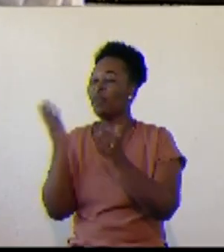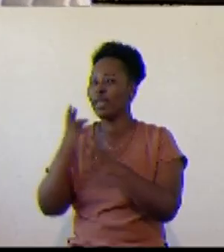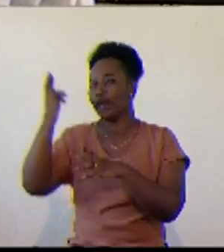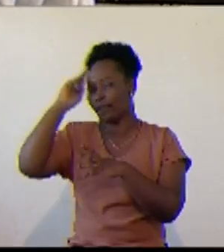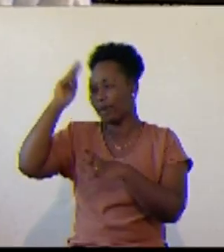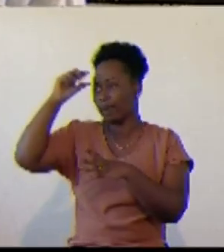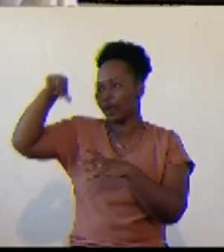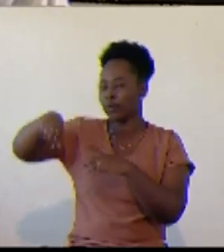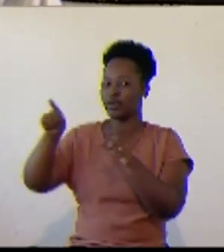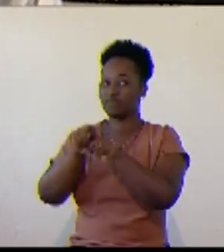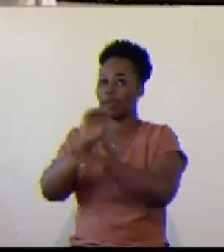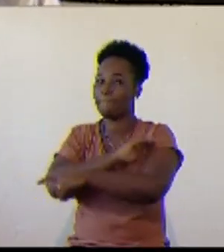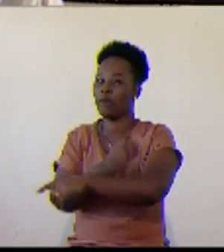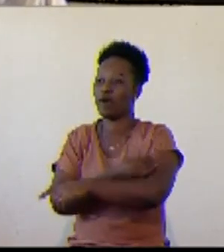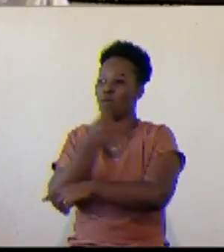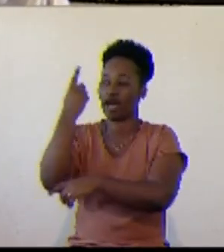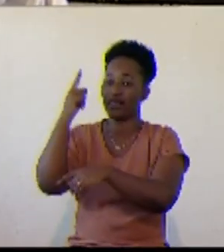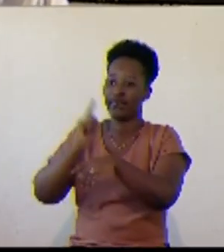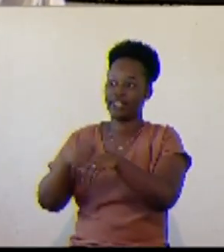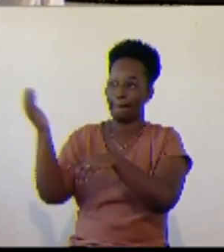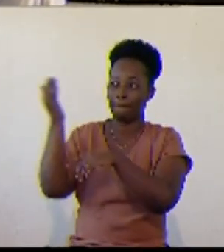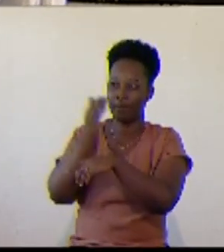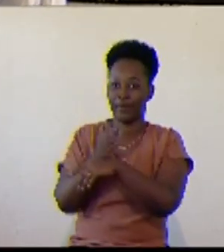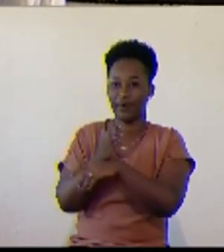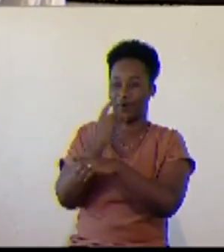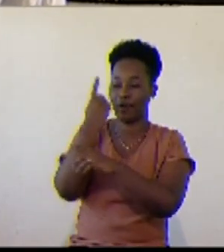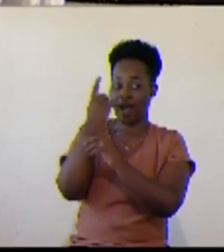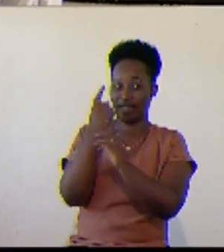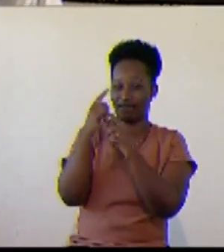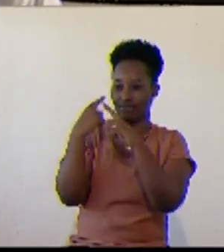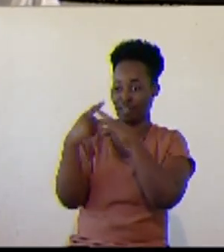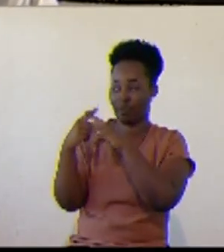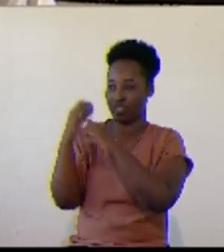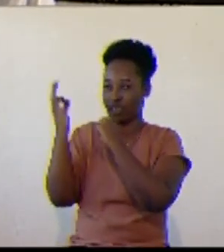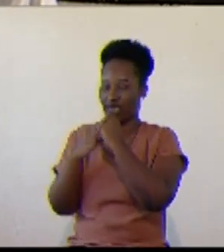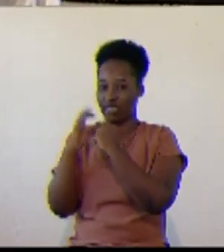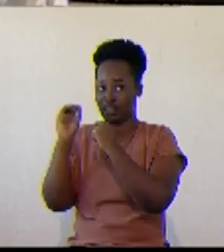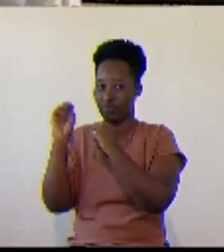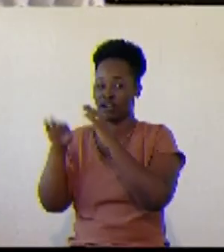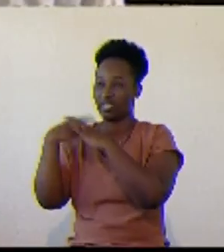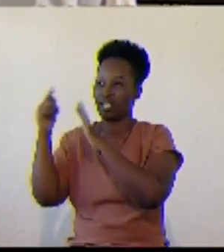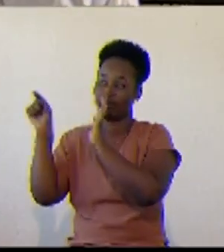power 1. When you bring 1 here, 1 times 800, it is 800. And when you subtract 1,